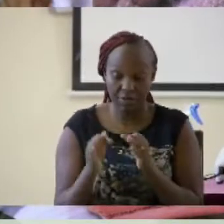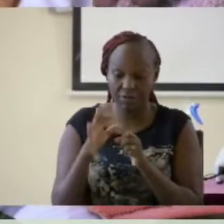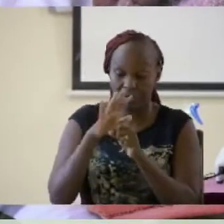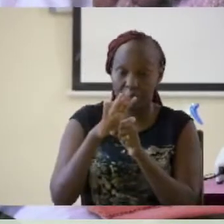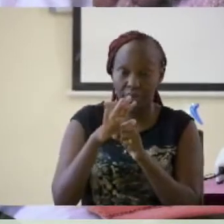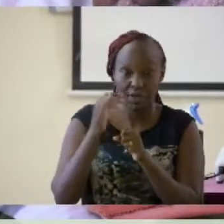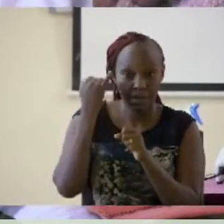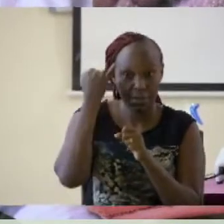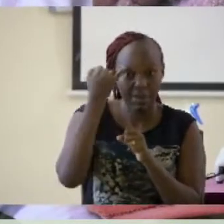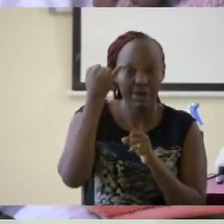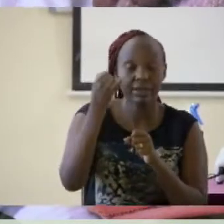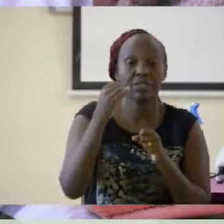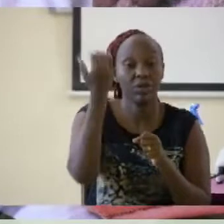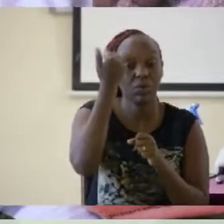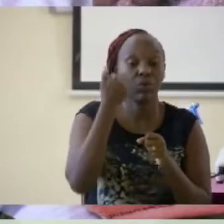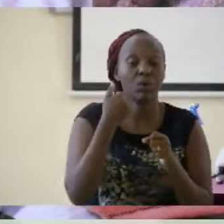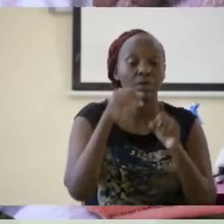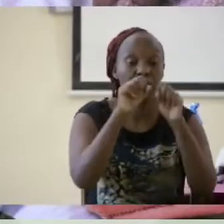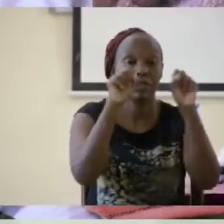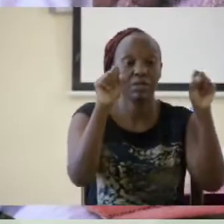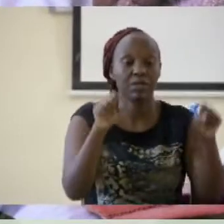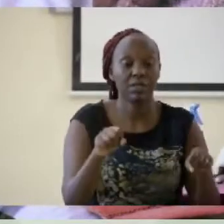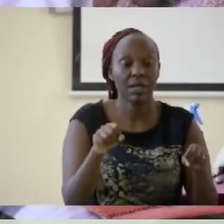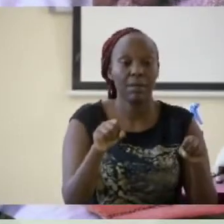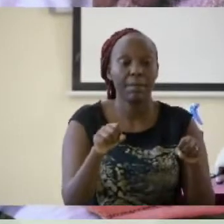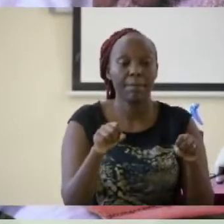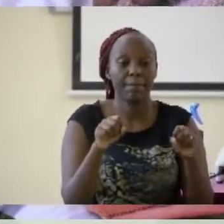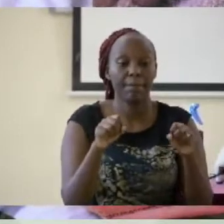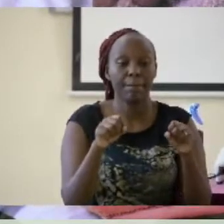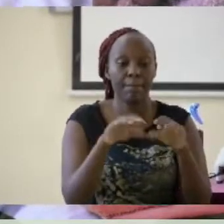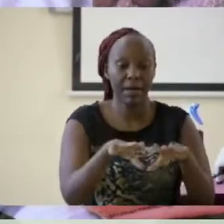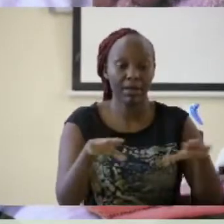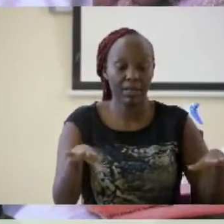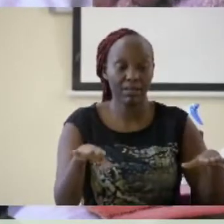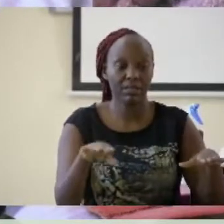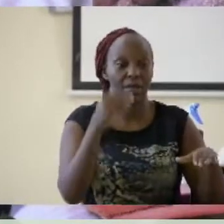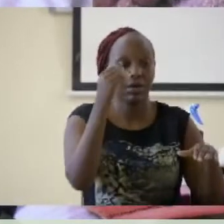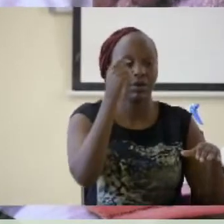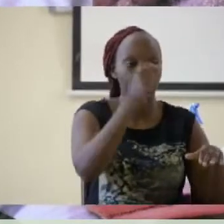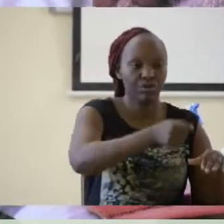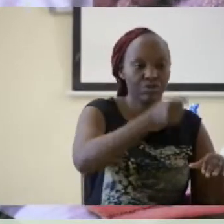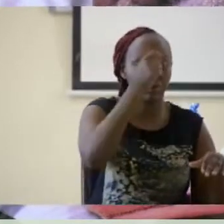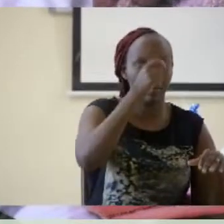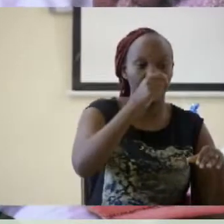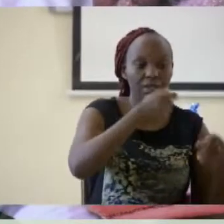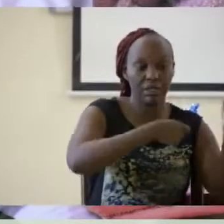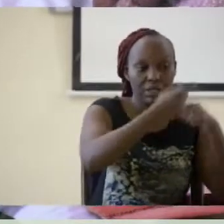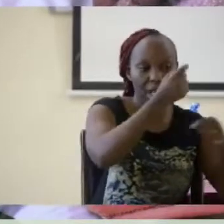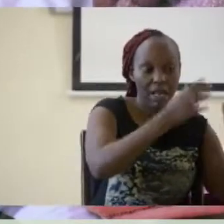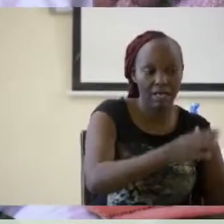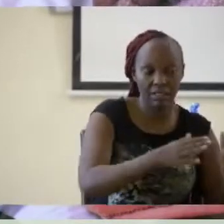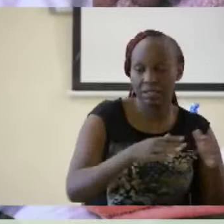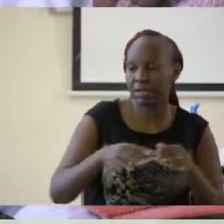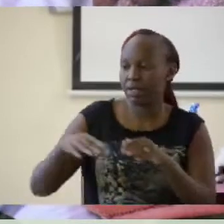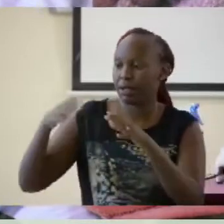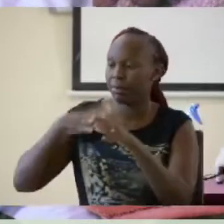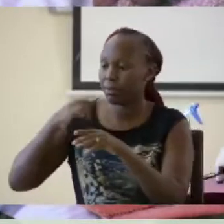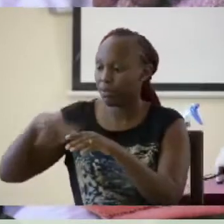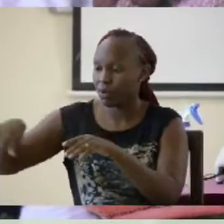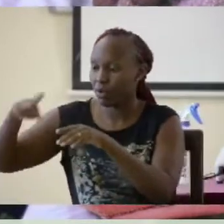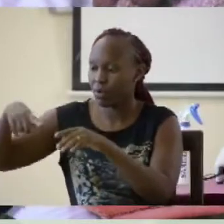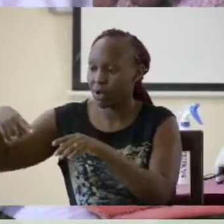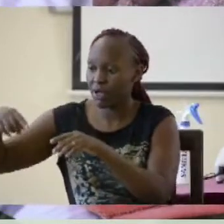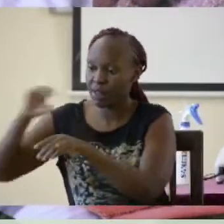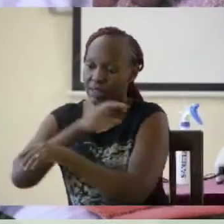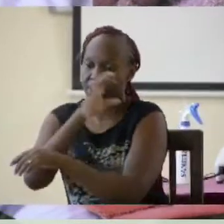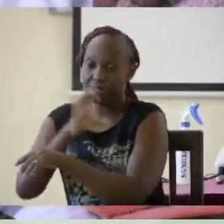system as a market, the judges are the sellers, and the customers are the citizens. And then